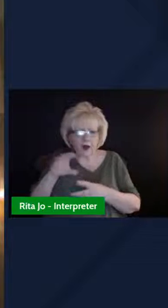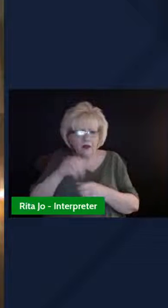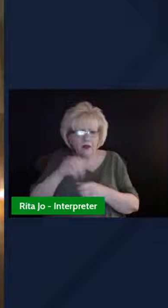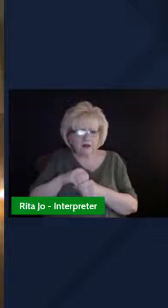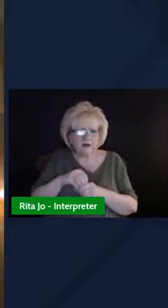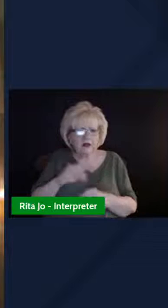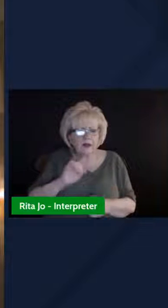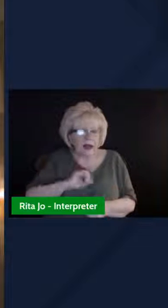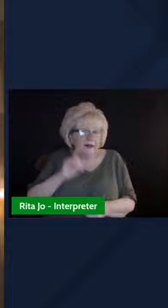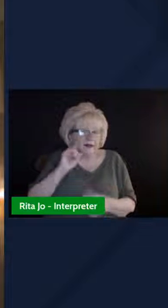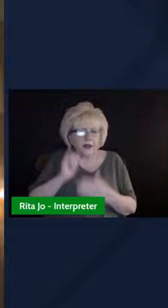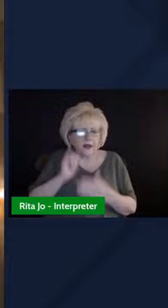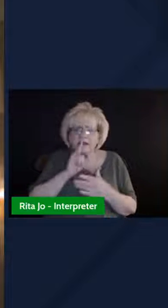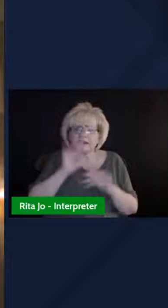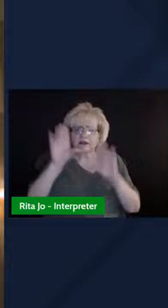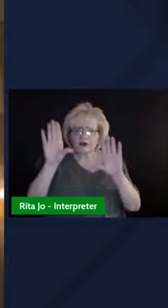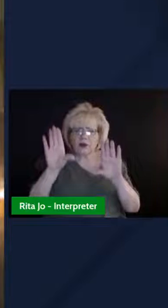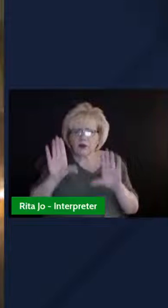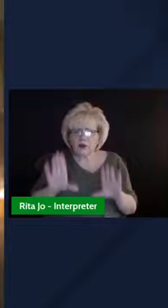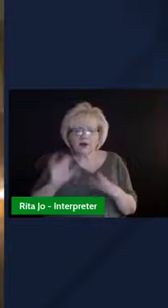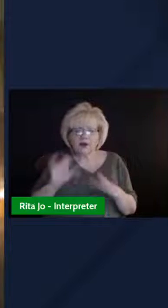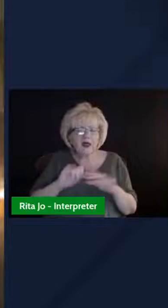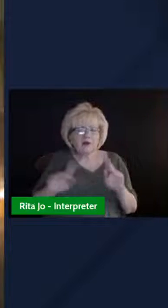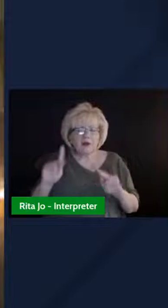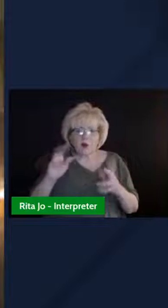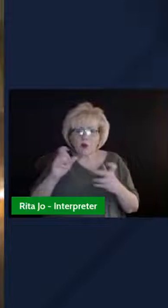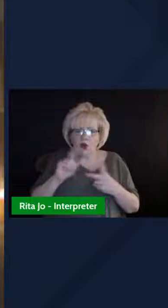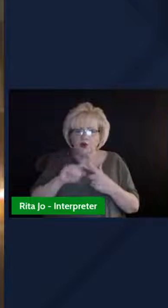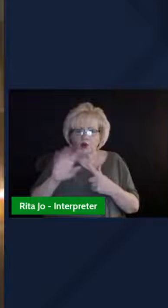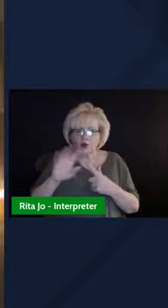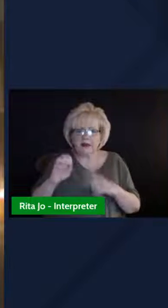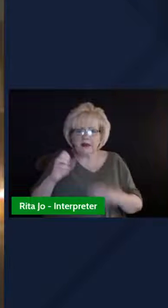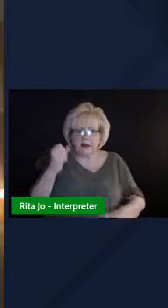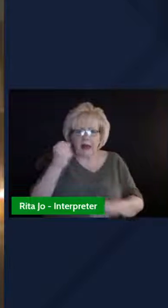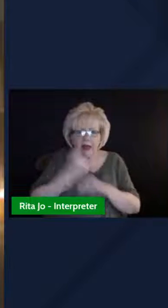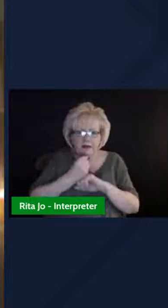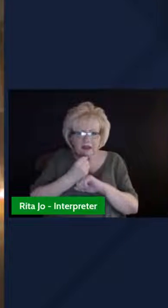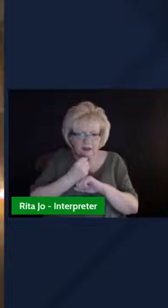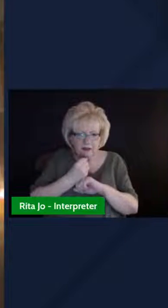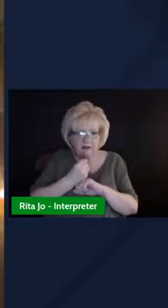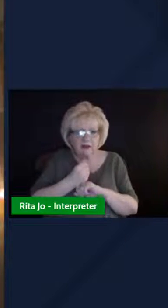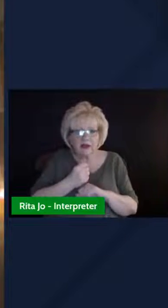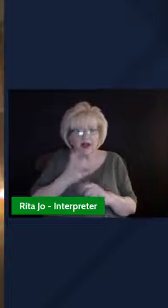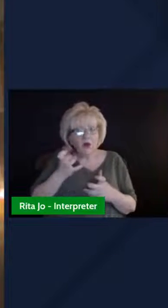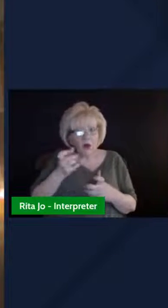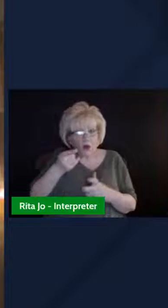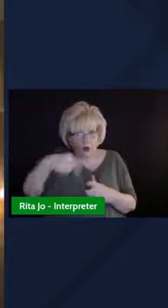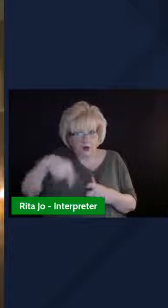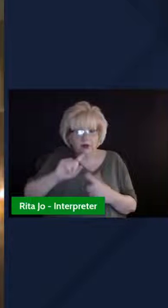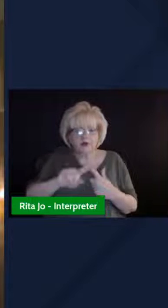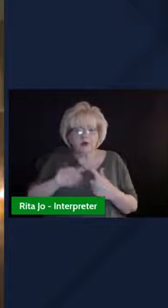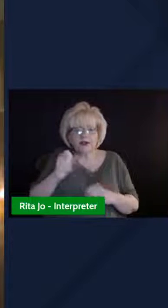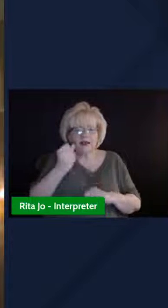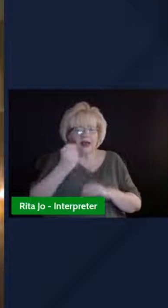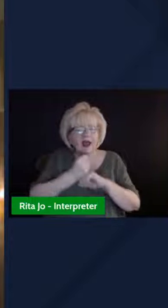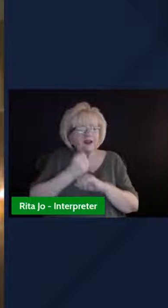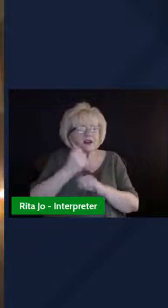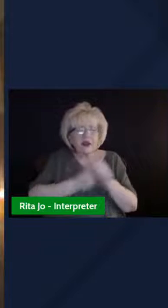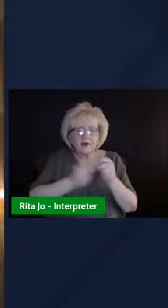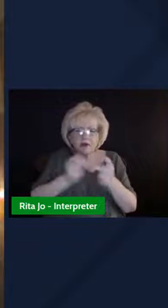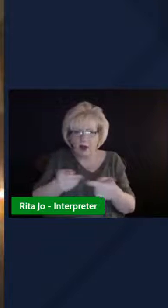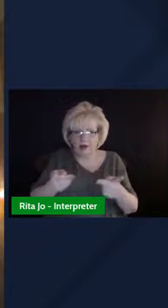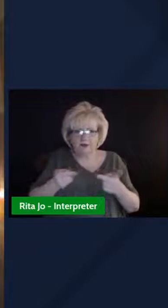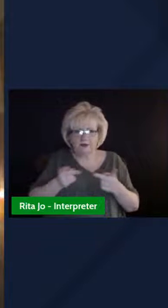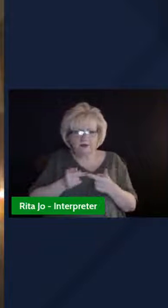I think it is incredible that people want to be advocates, but I want you to be advocates everywhere. I